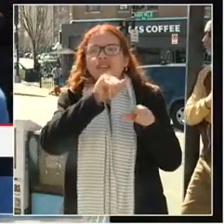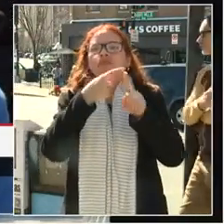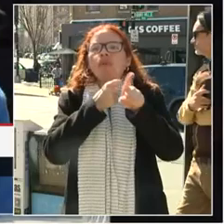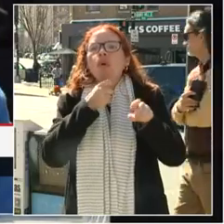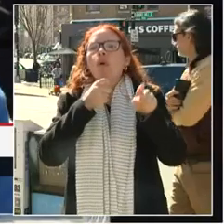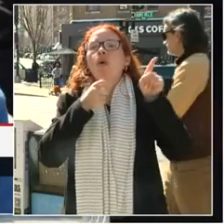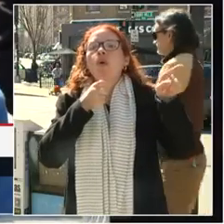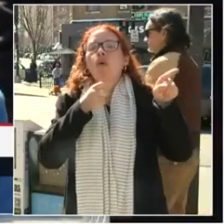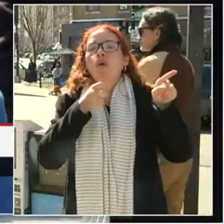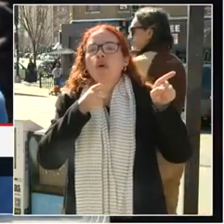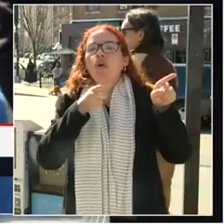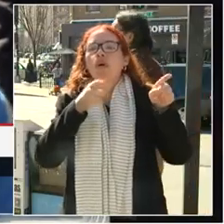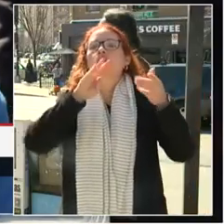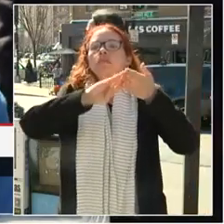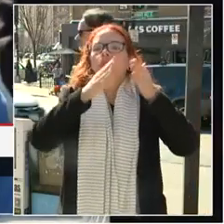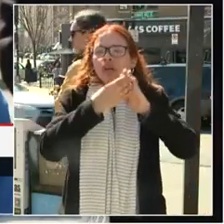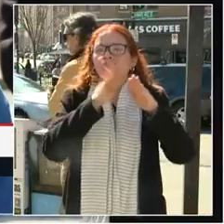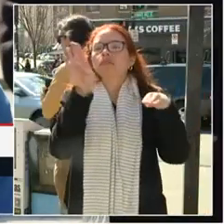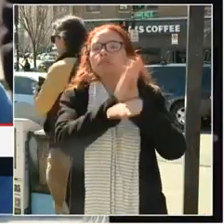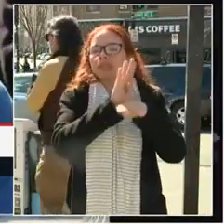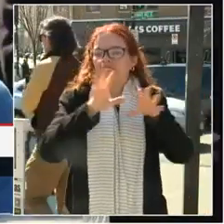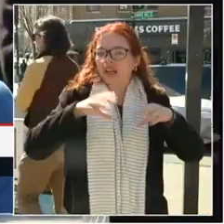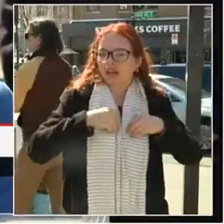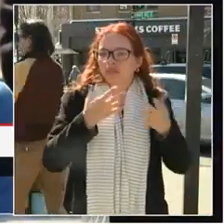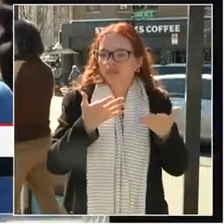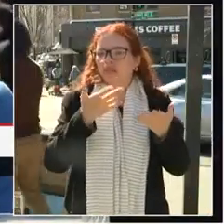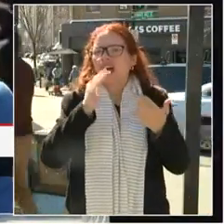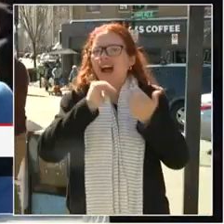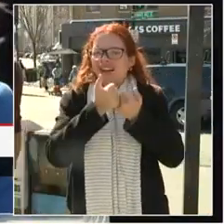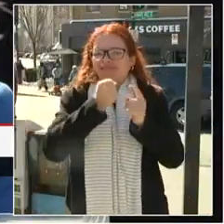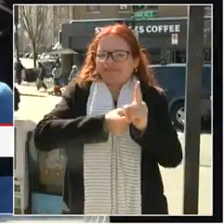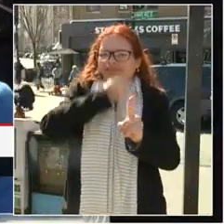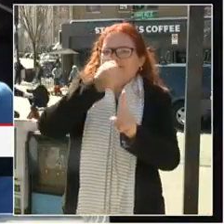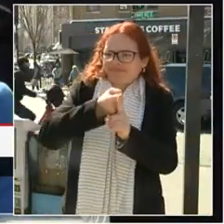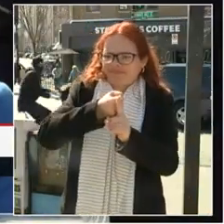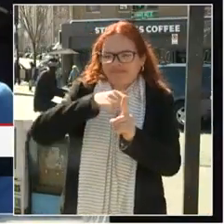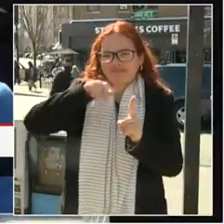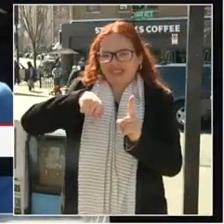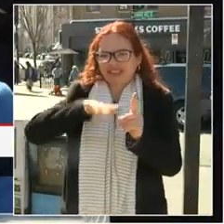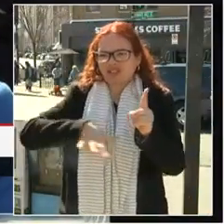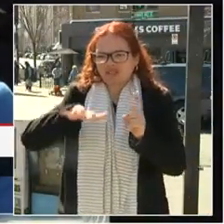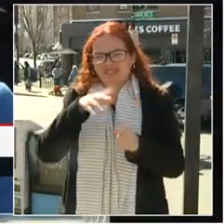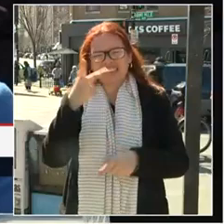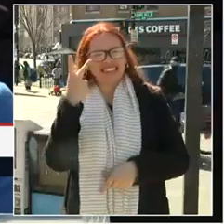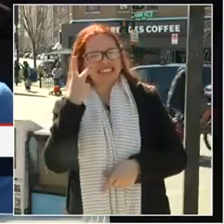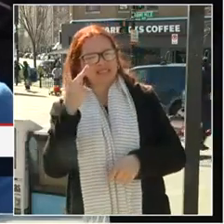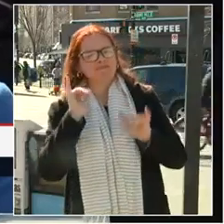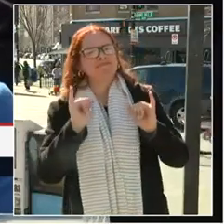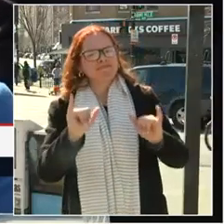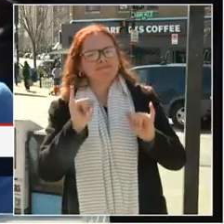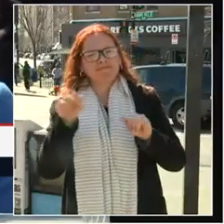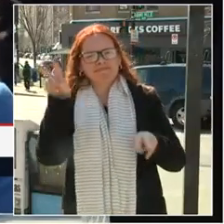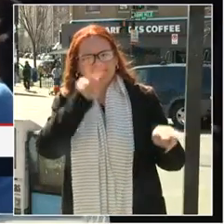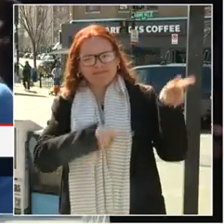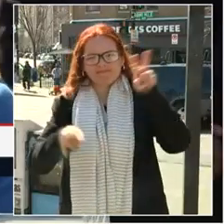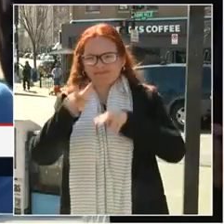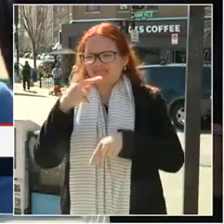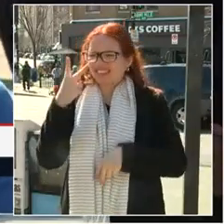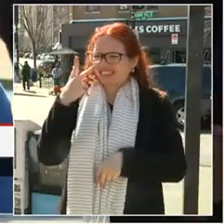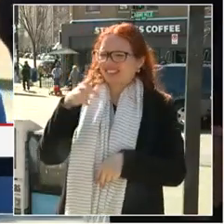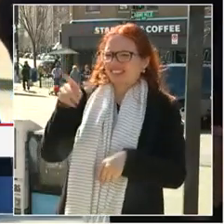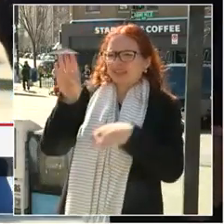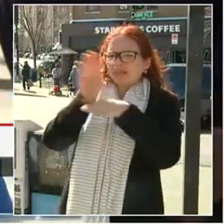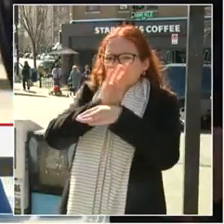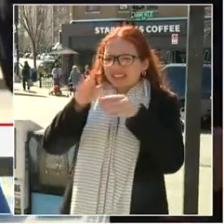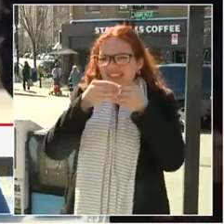owners, how this impacts them. And I see today, I look out into this crowd and I see our business leaders, I